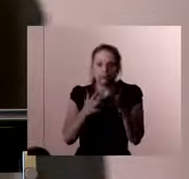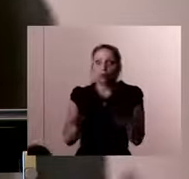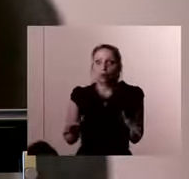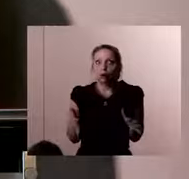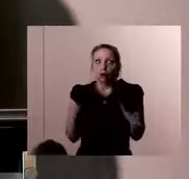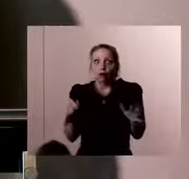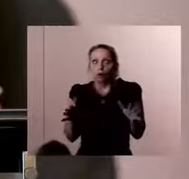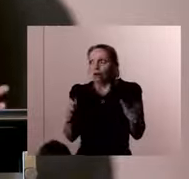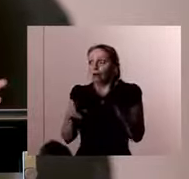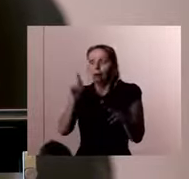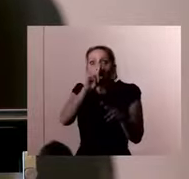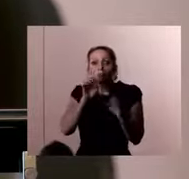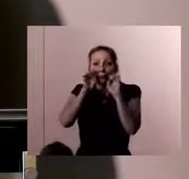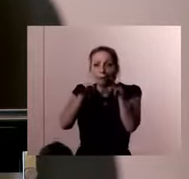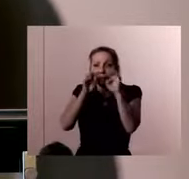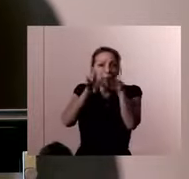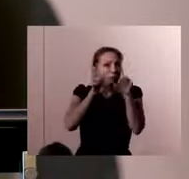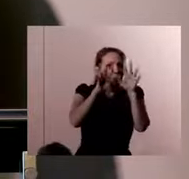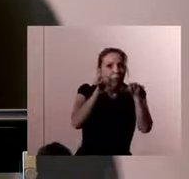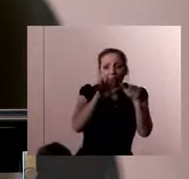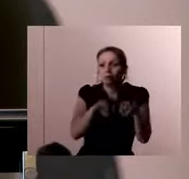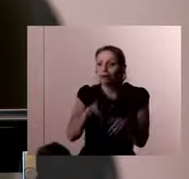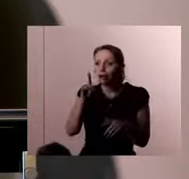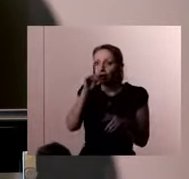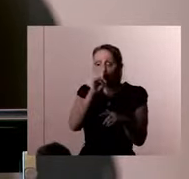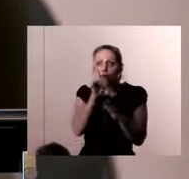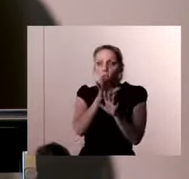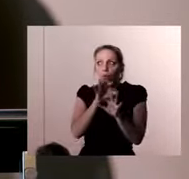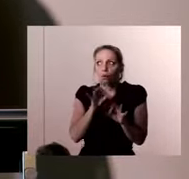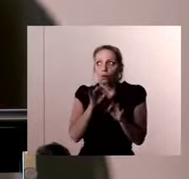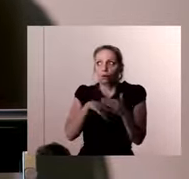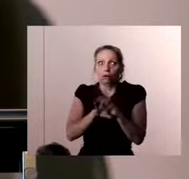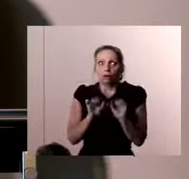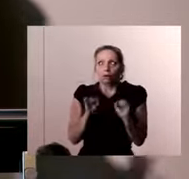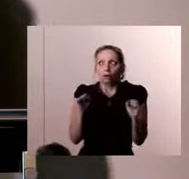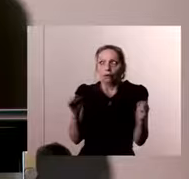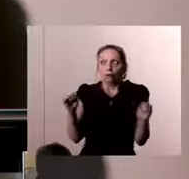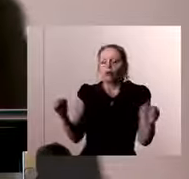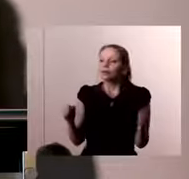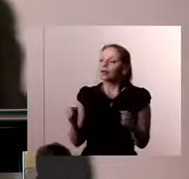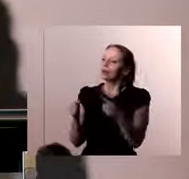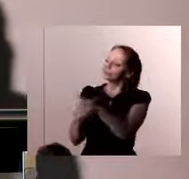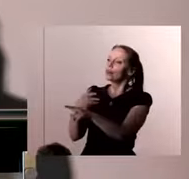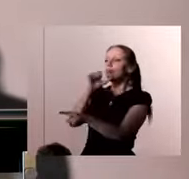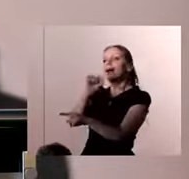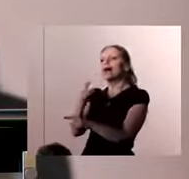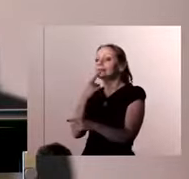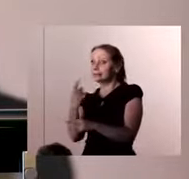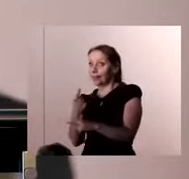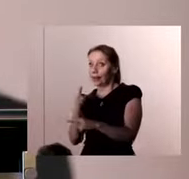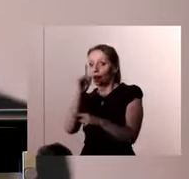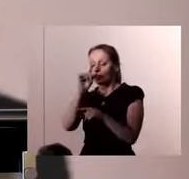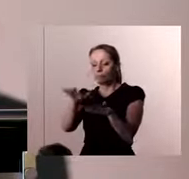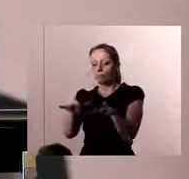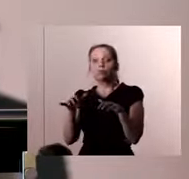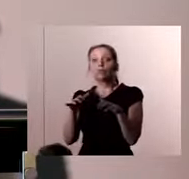shaking. There were people crying. Everyone was quite quiet and in shock." So this man said that the passengers had been